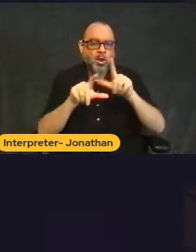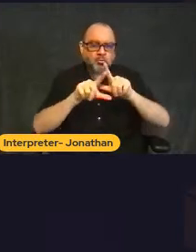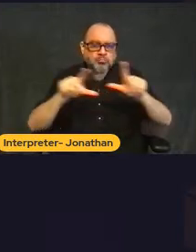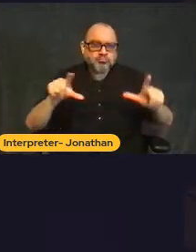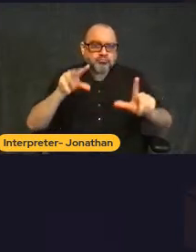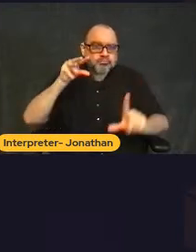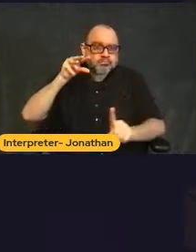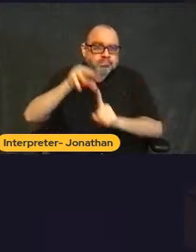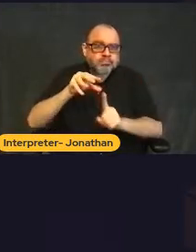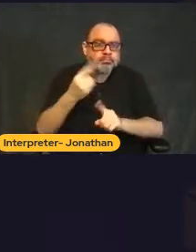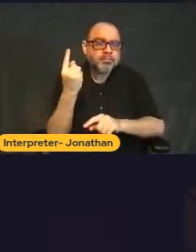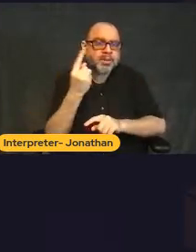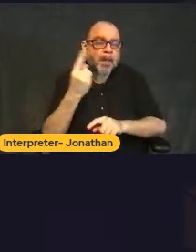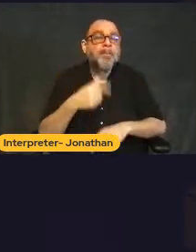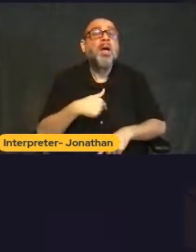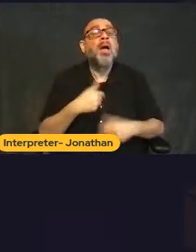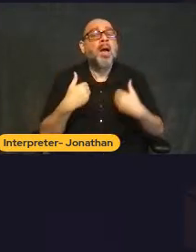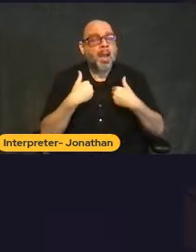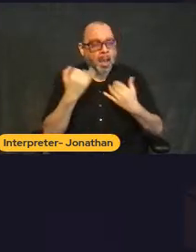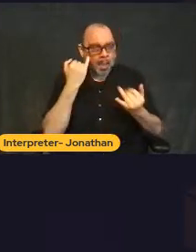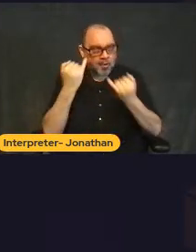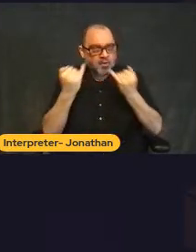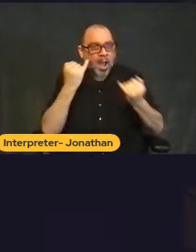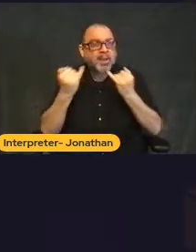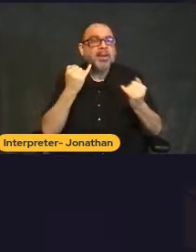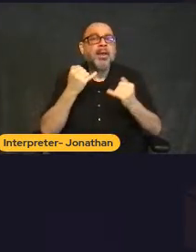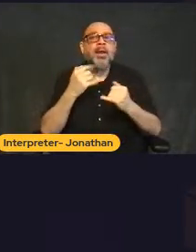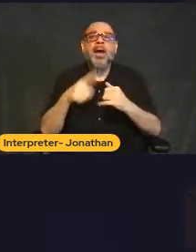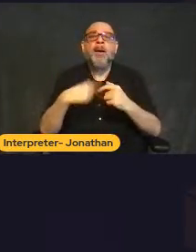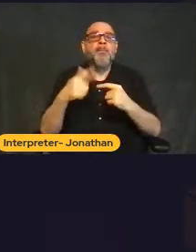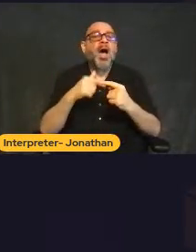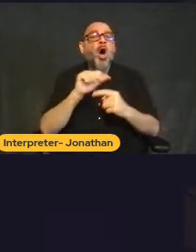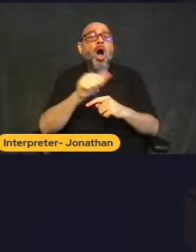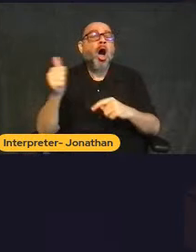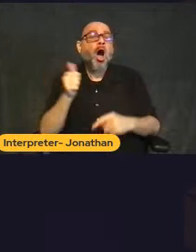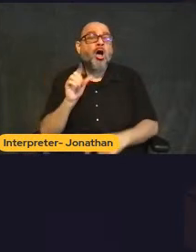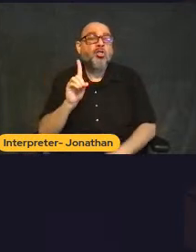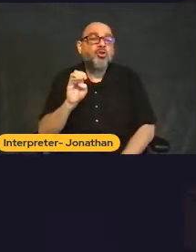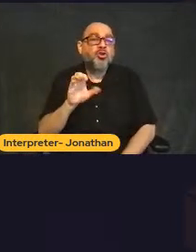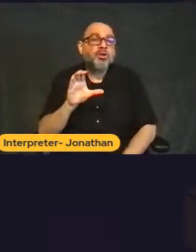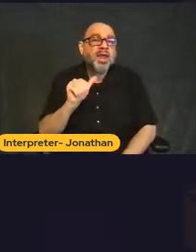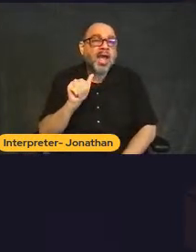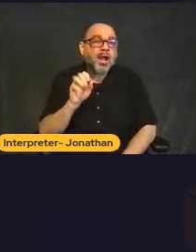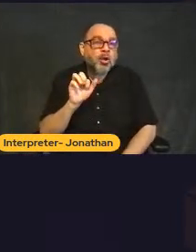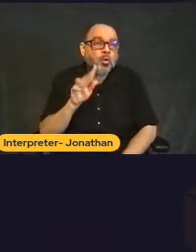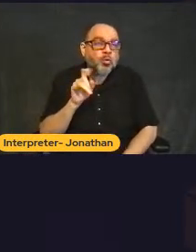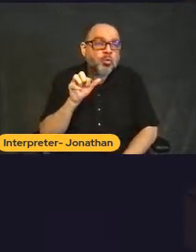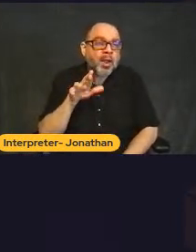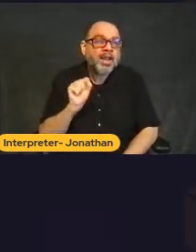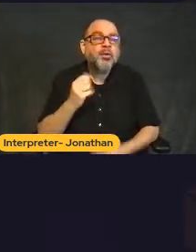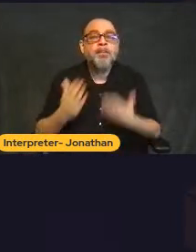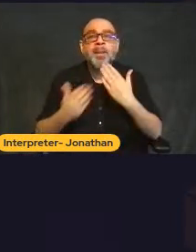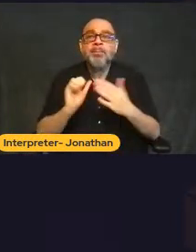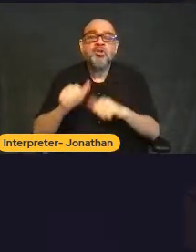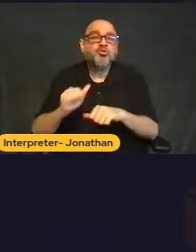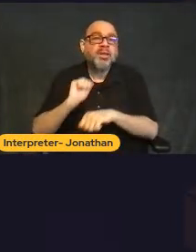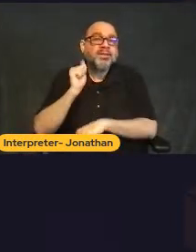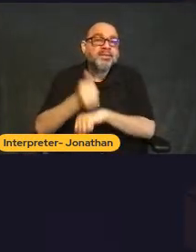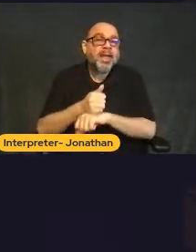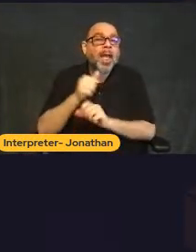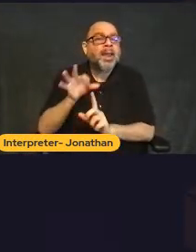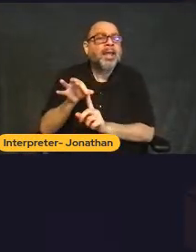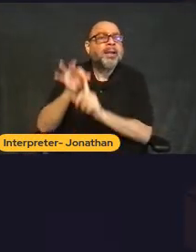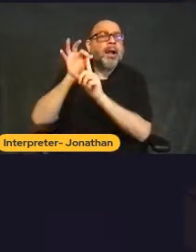have ideas for many such other decorators. So maybe one can set a custom icon or a custom text